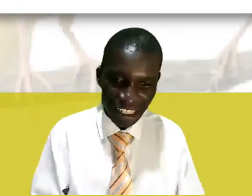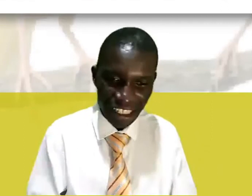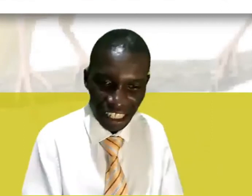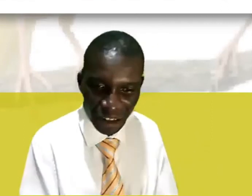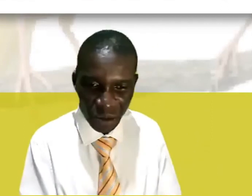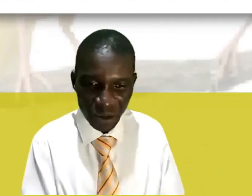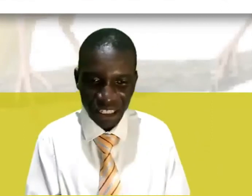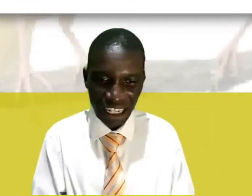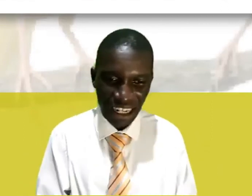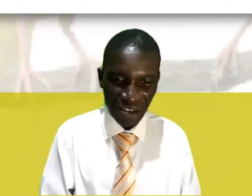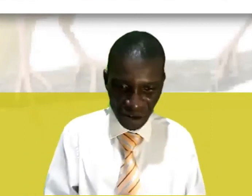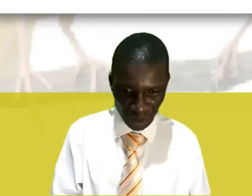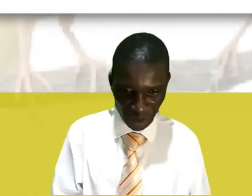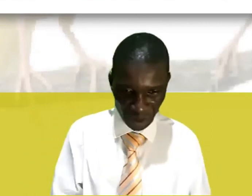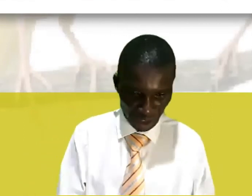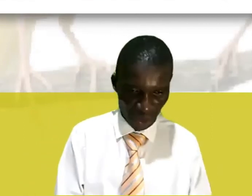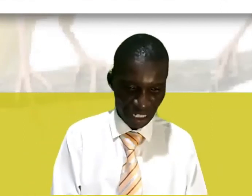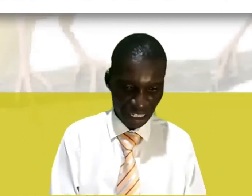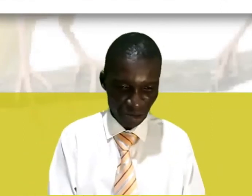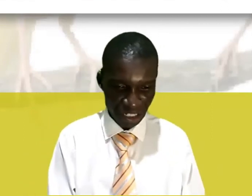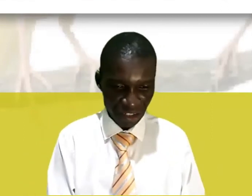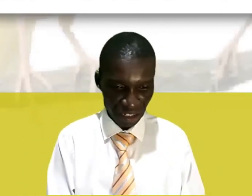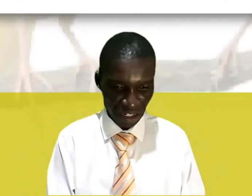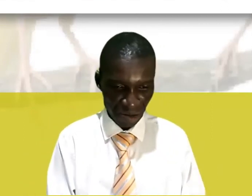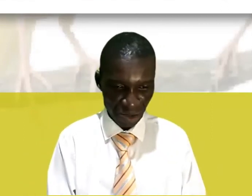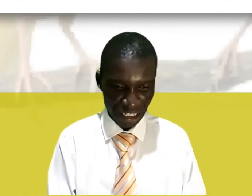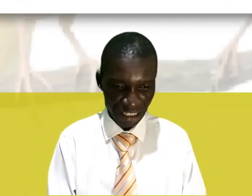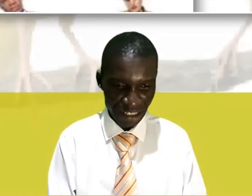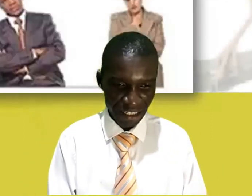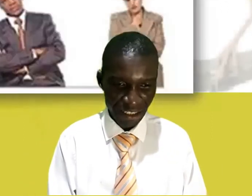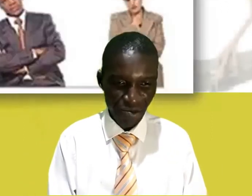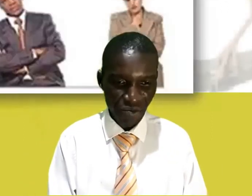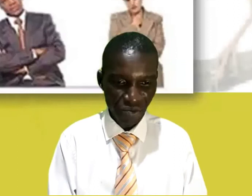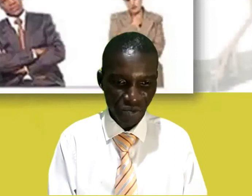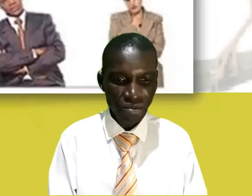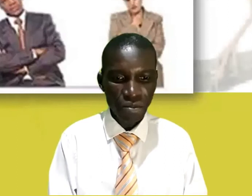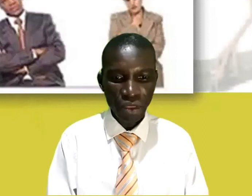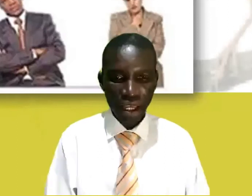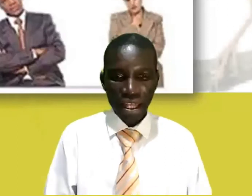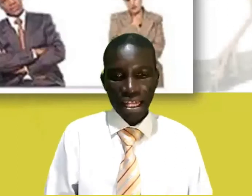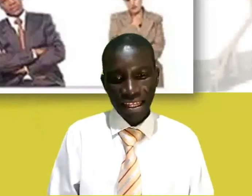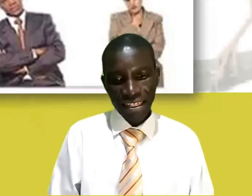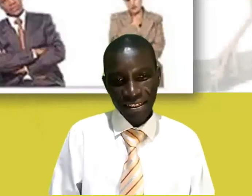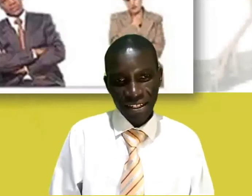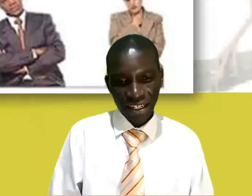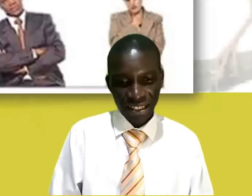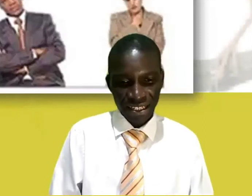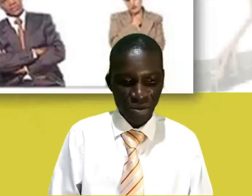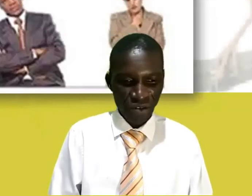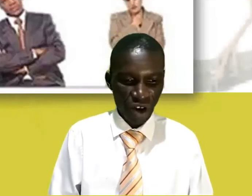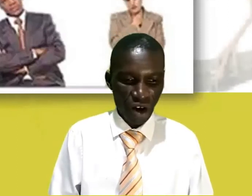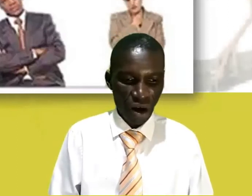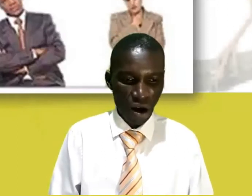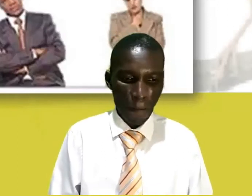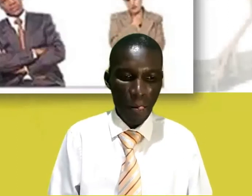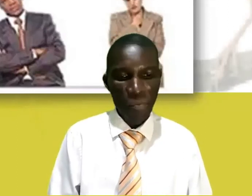can't see who is there. We need to do a little bit practice session. That is the type